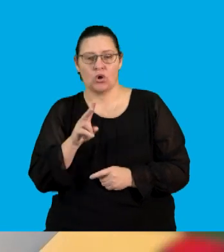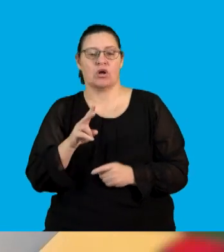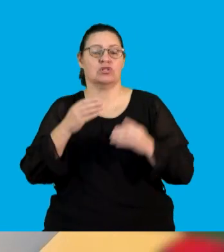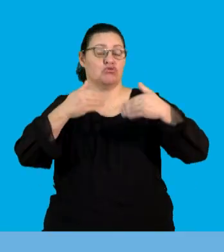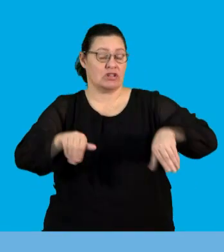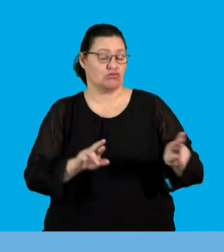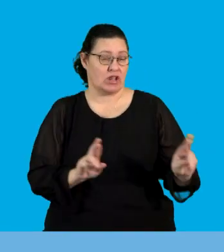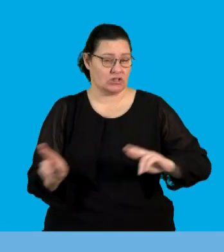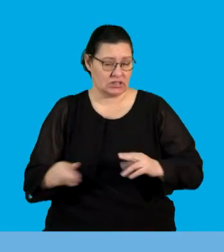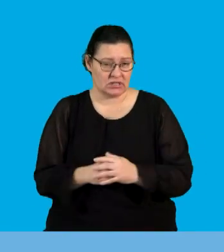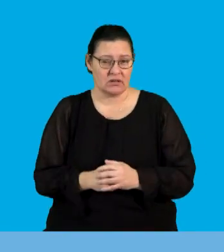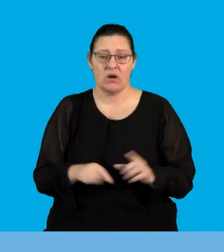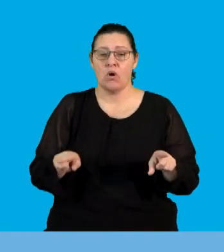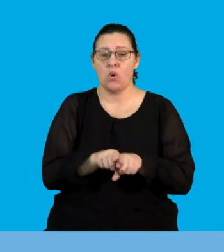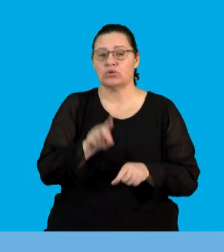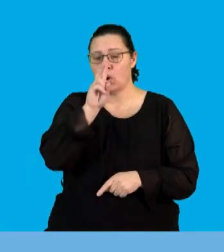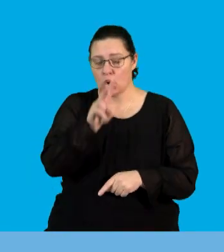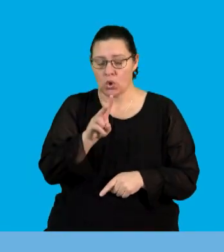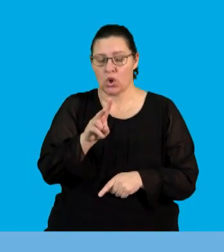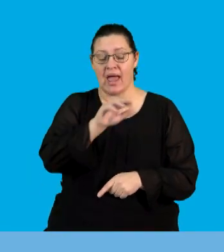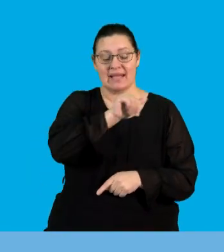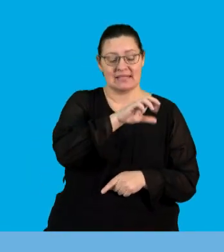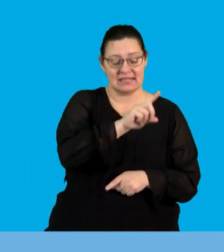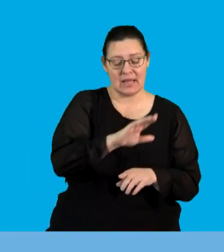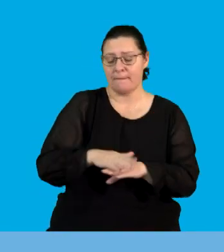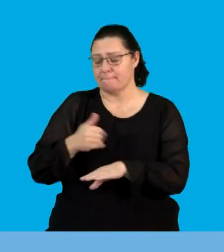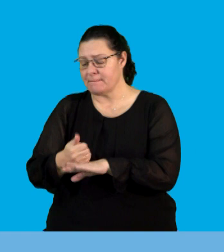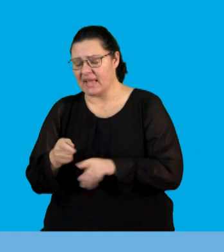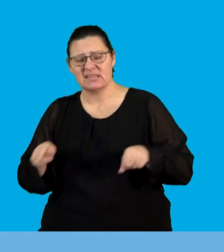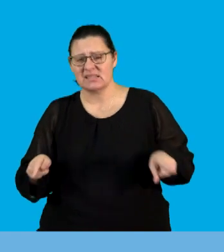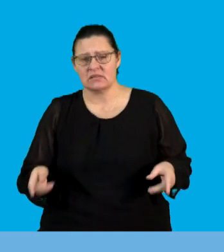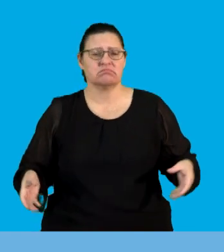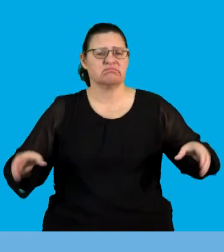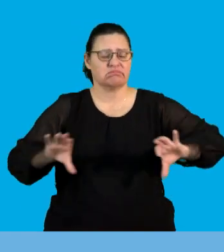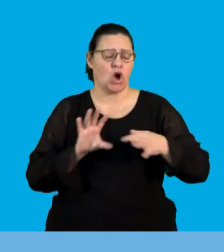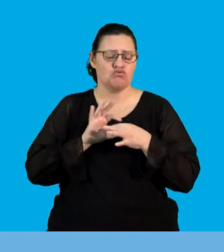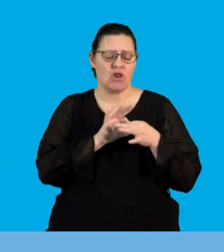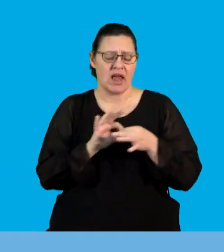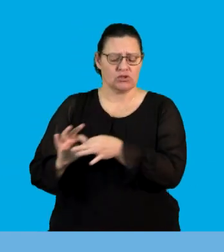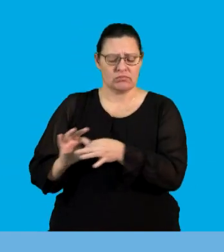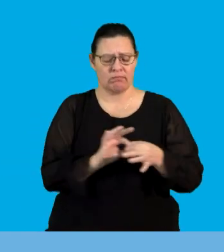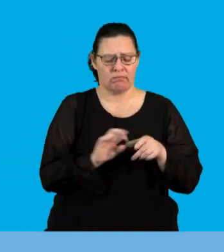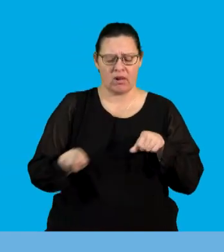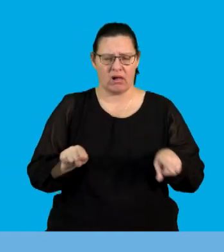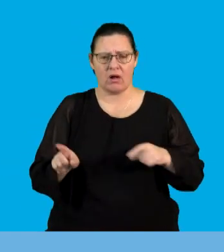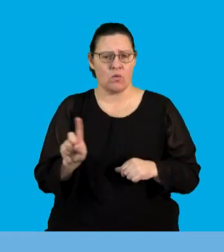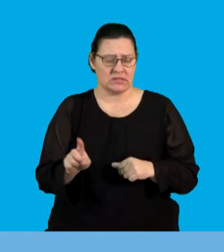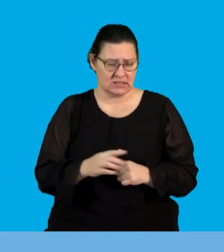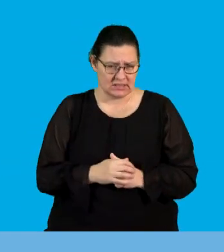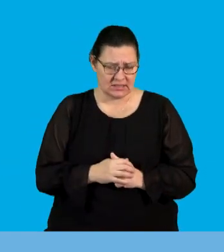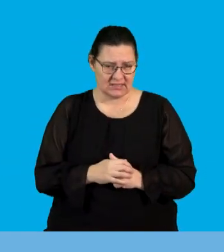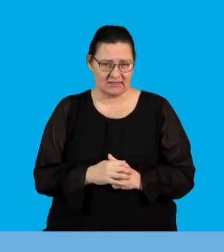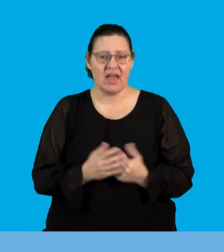at neutralization reactions. We also looked at the acid-base reactions and what they both entail and what is the relationship between them, the